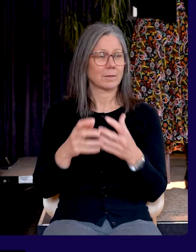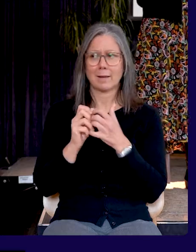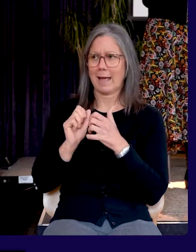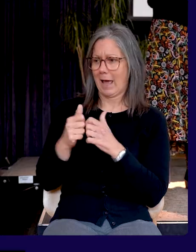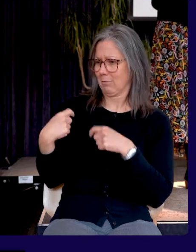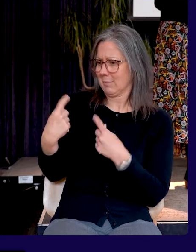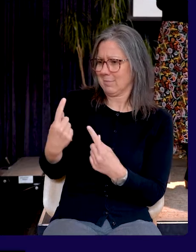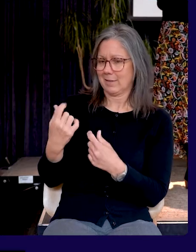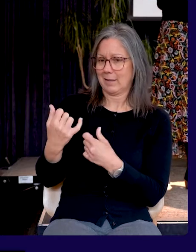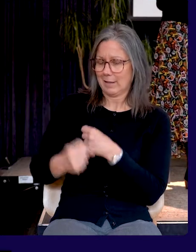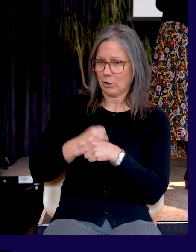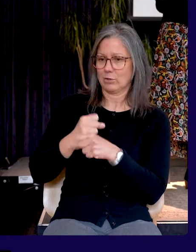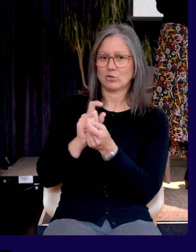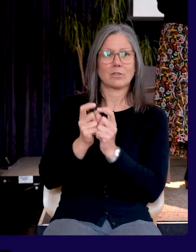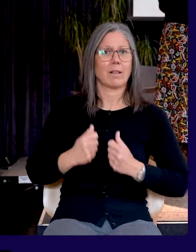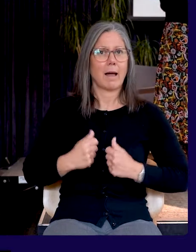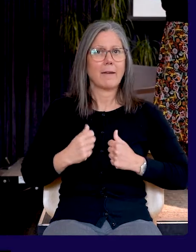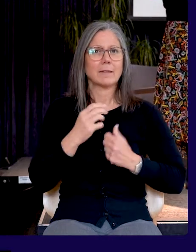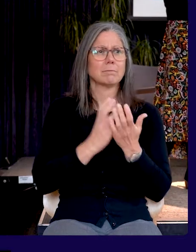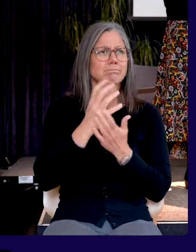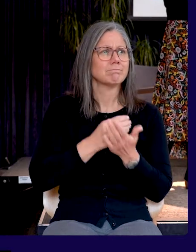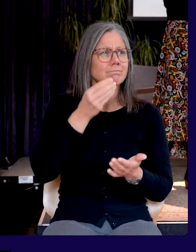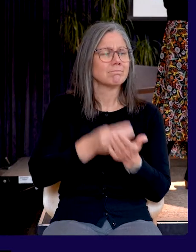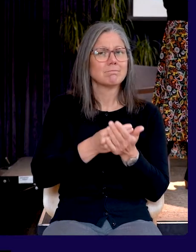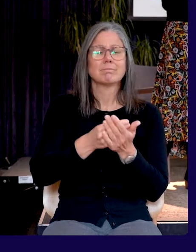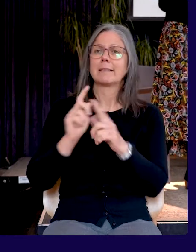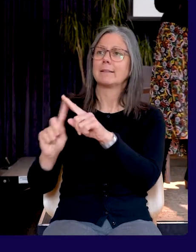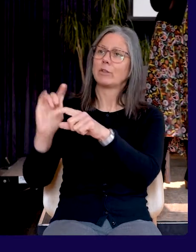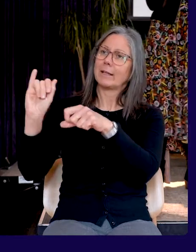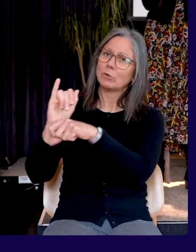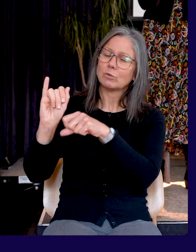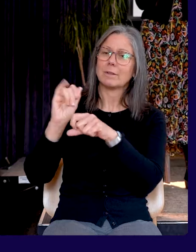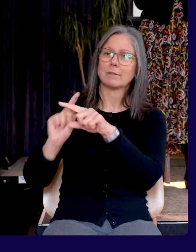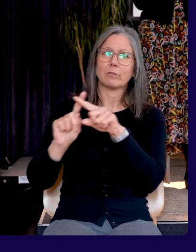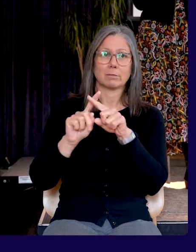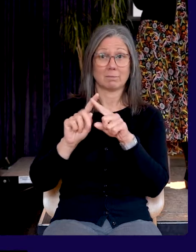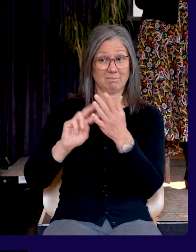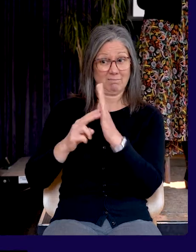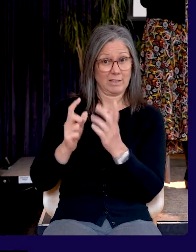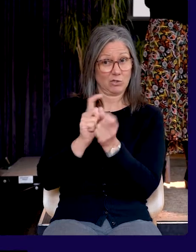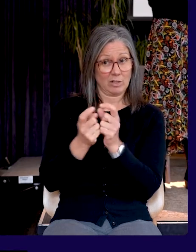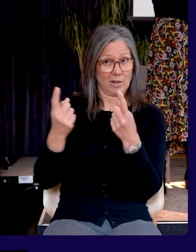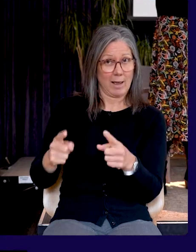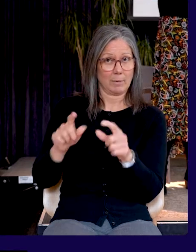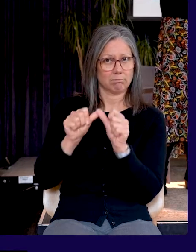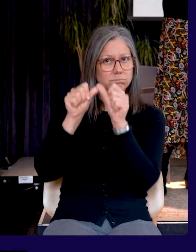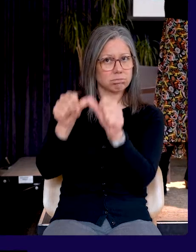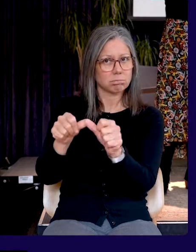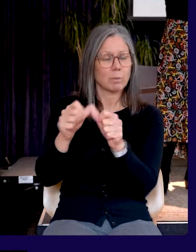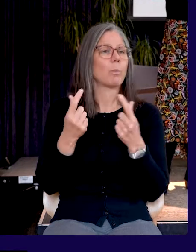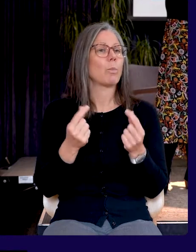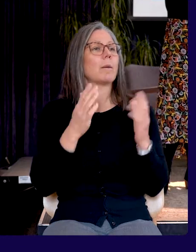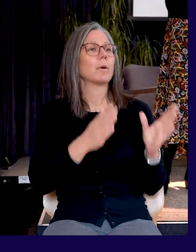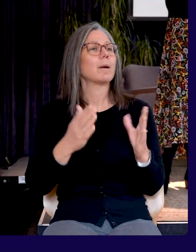have the past few years changed the lives and livelihoods of workers across industries? And are these changes here to stay? What will it take to prepare the